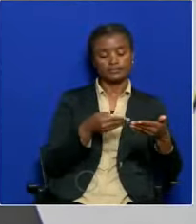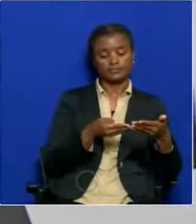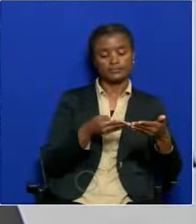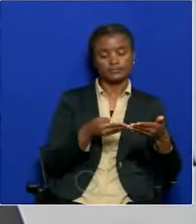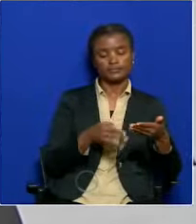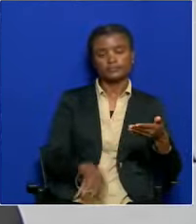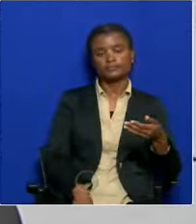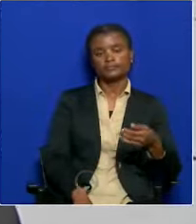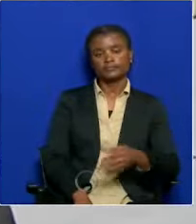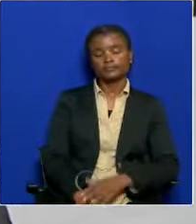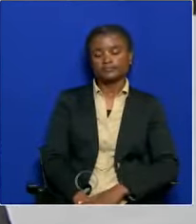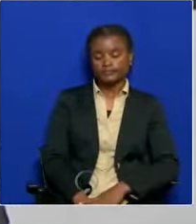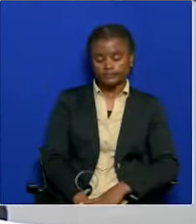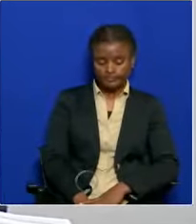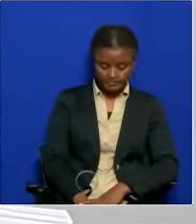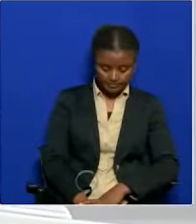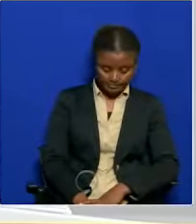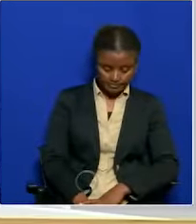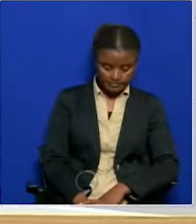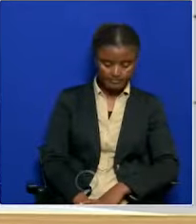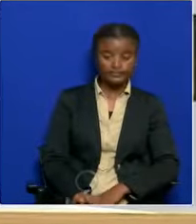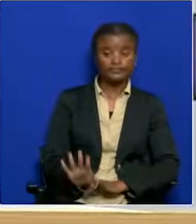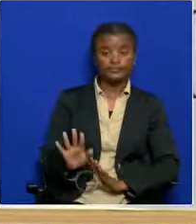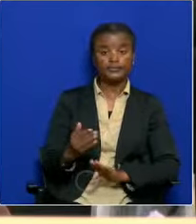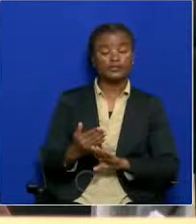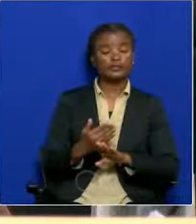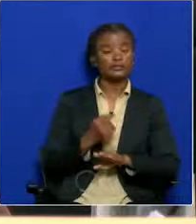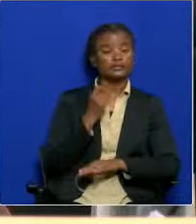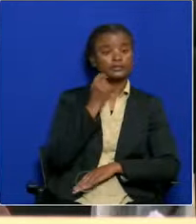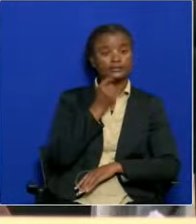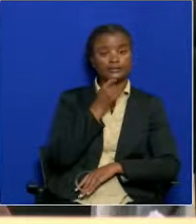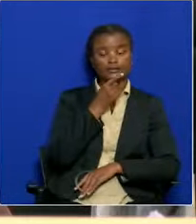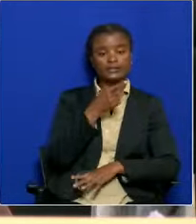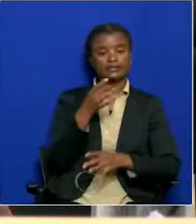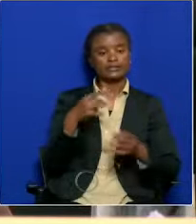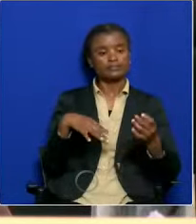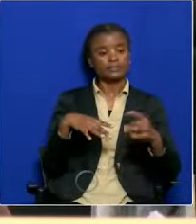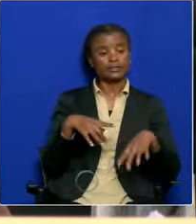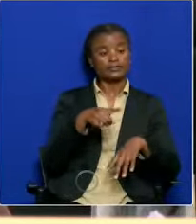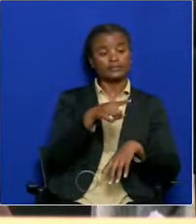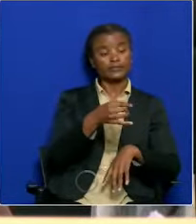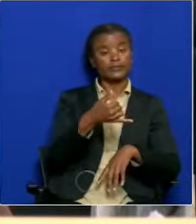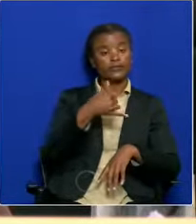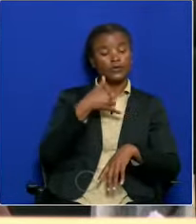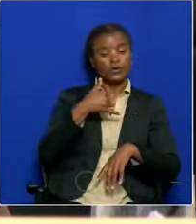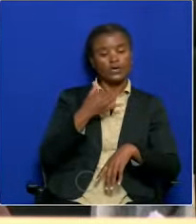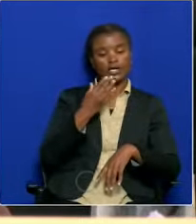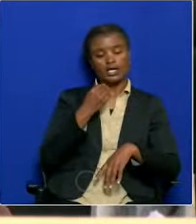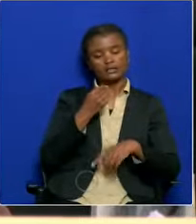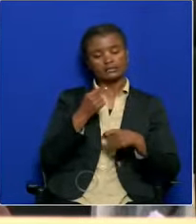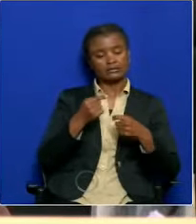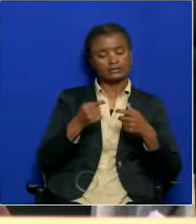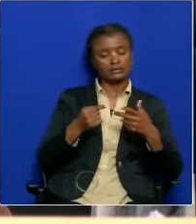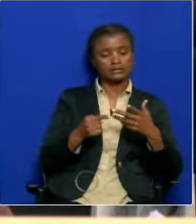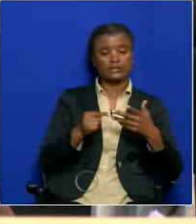See, General, you just said that sometimes he would call, ask you this, and then he'll go back and check, and